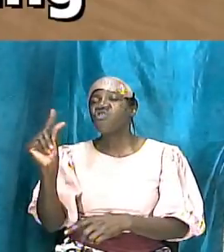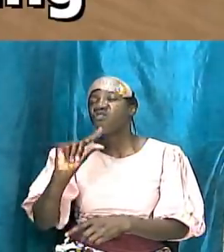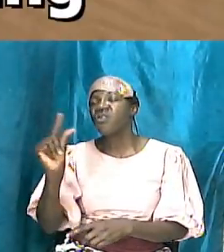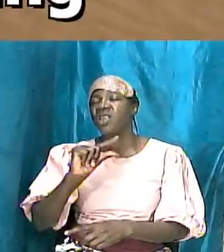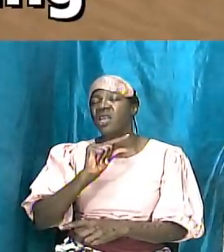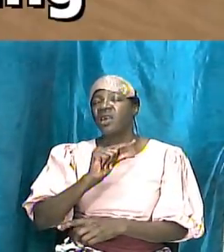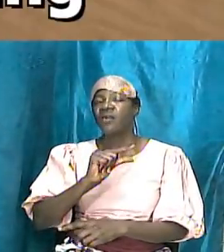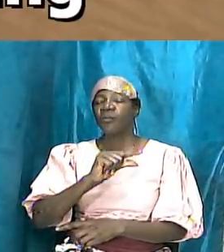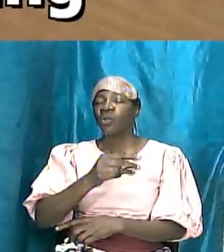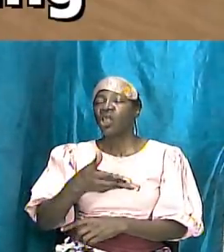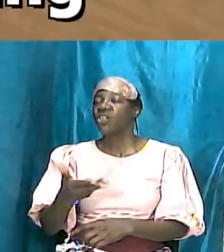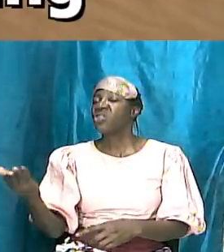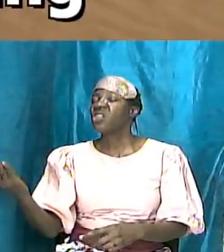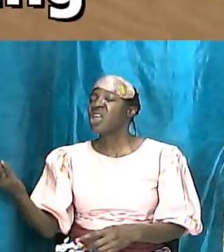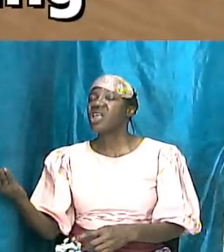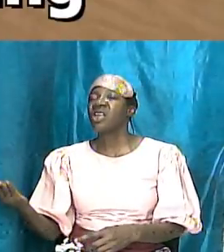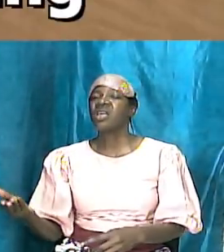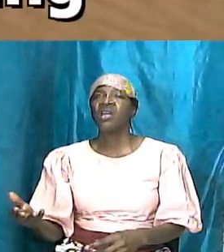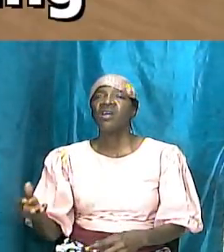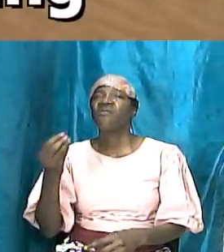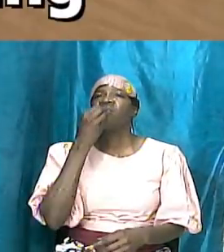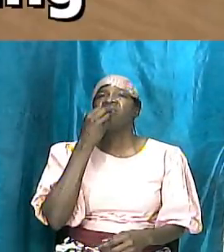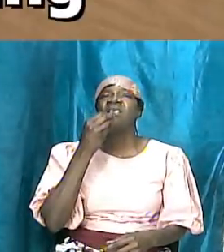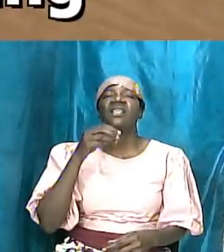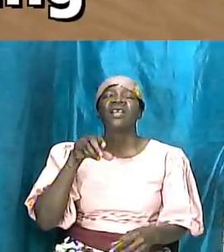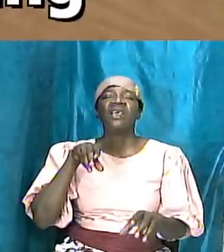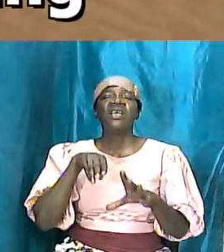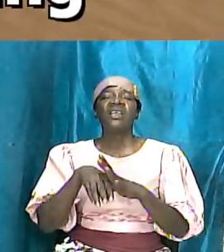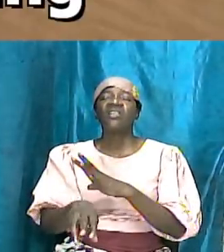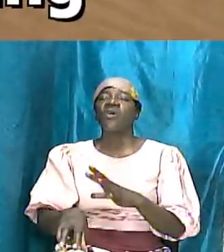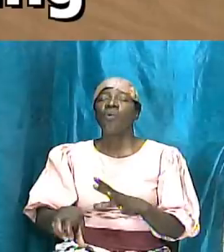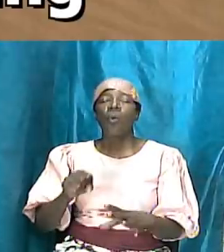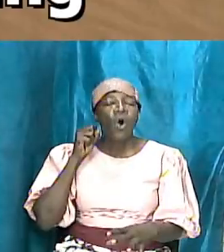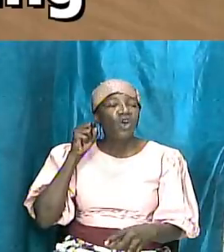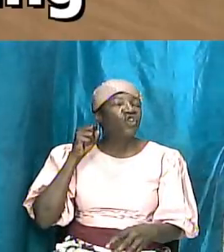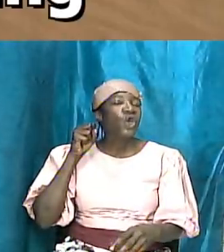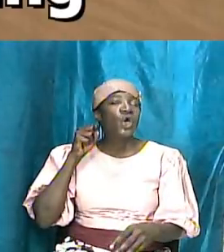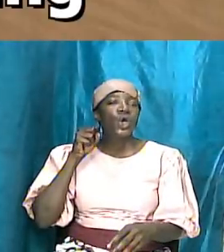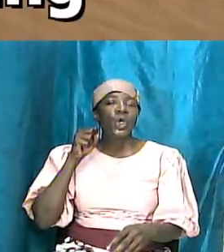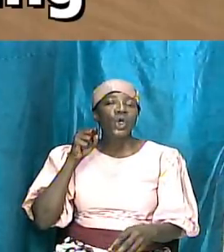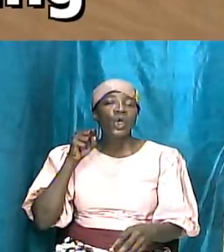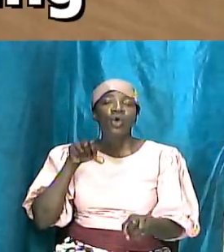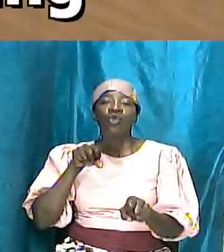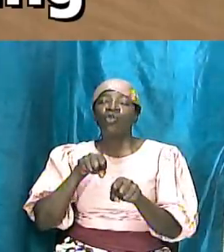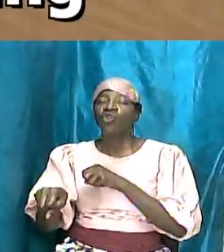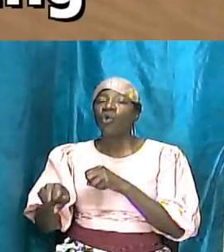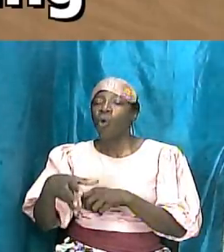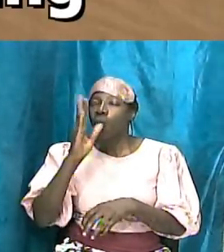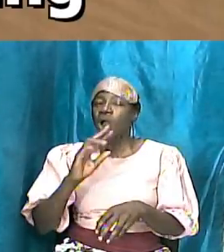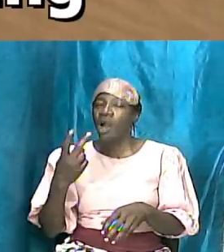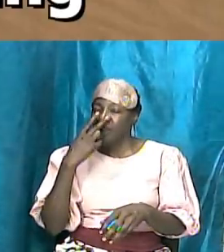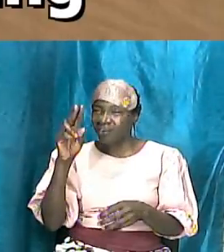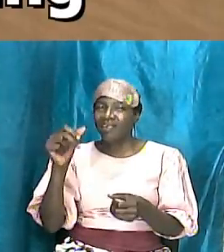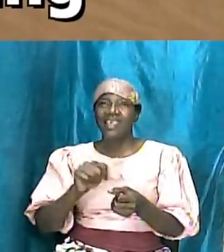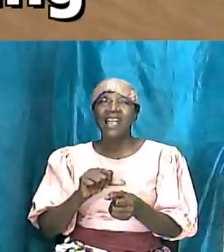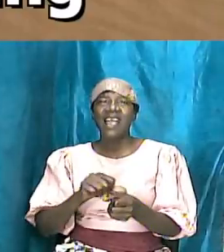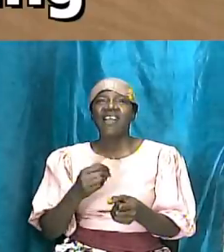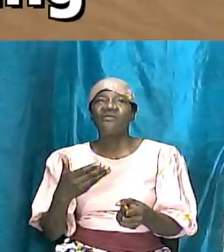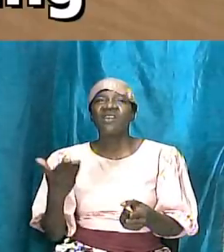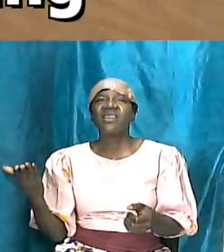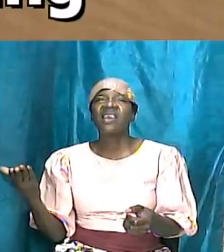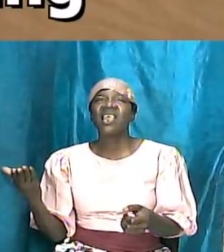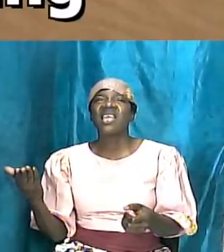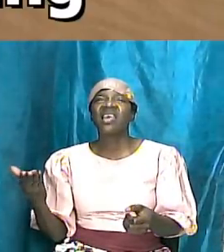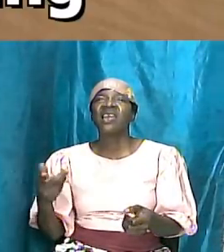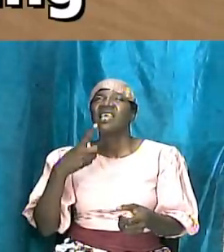and it was so. And God saw everything, verse 31, that